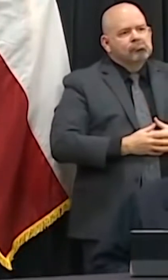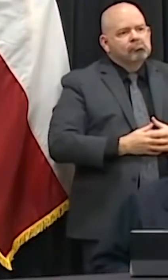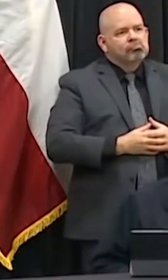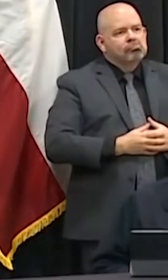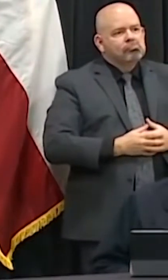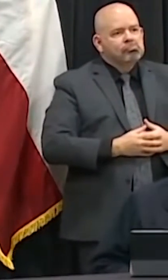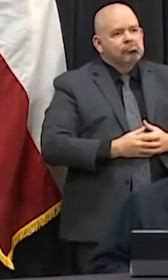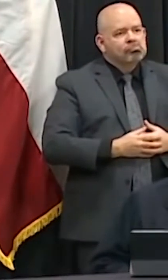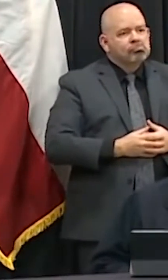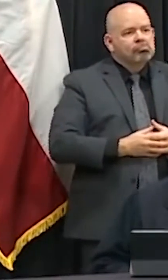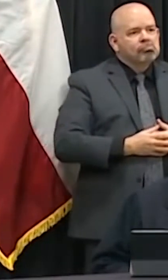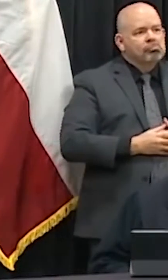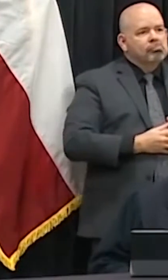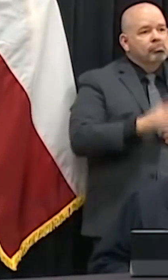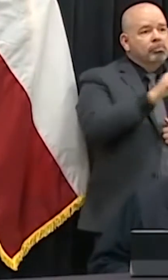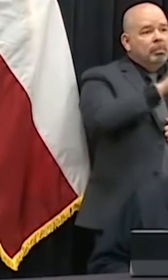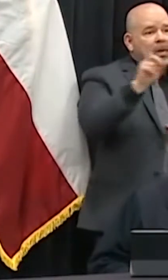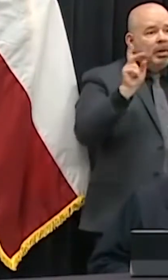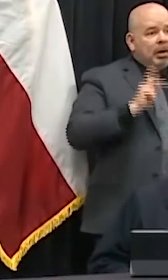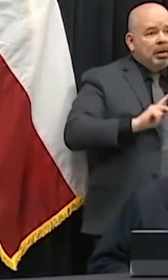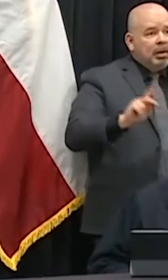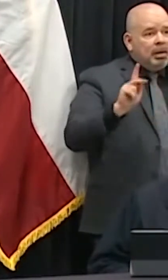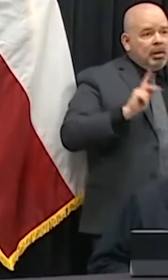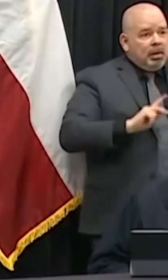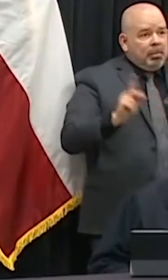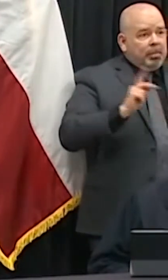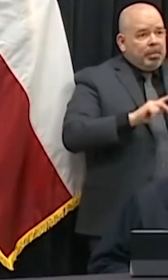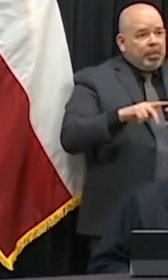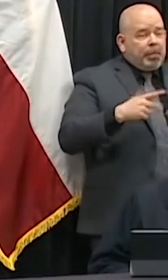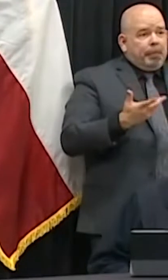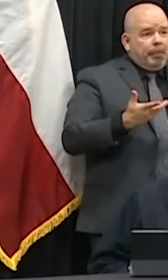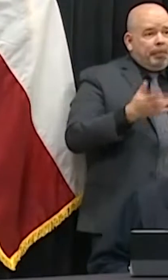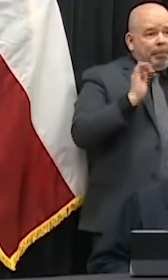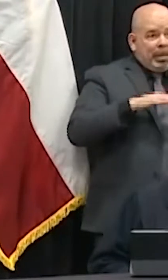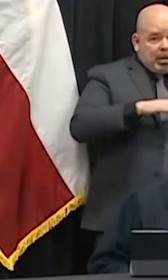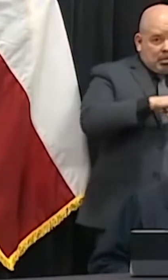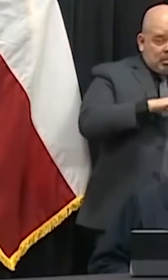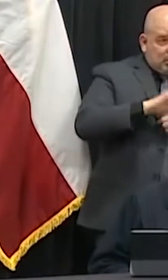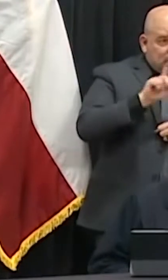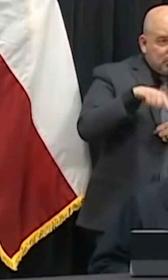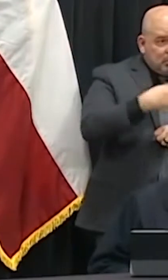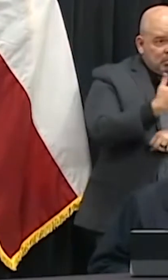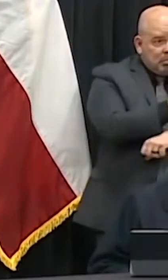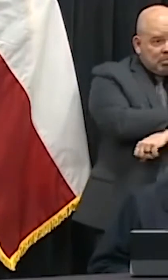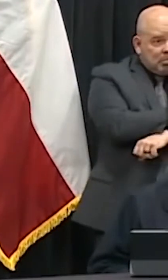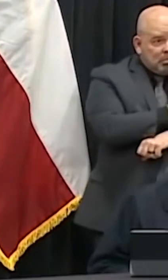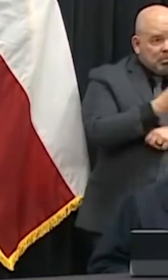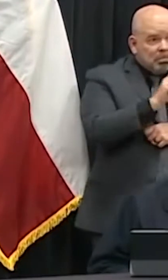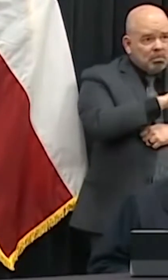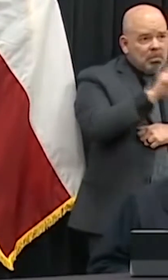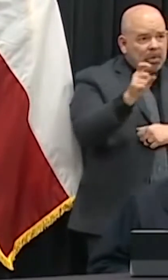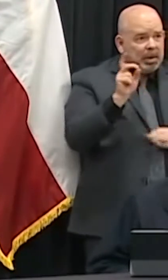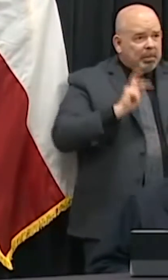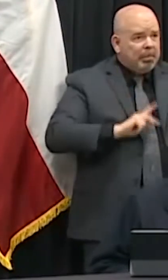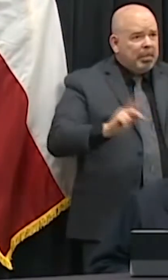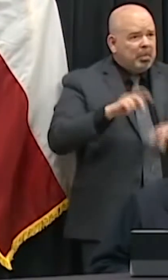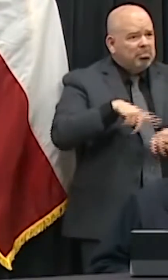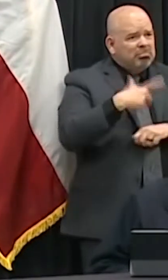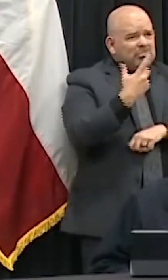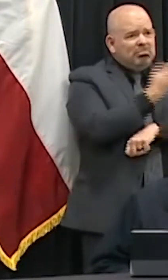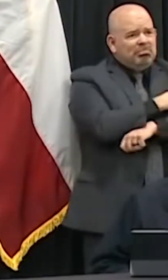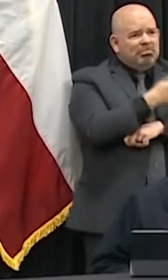to getting a vaccine only in the county in which they live. A Texan is capable and able to receive a vaccine